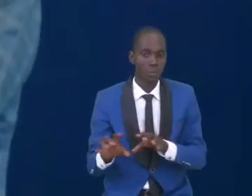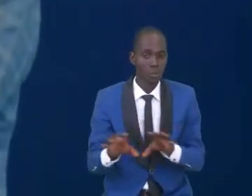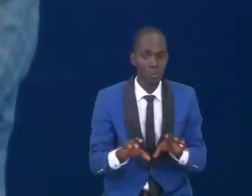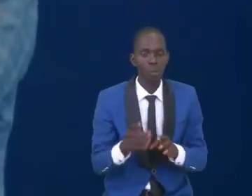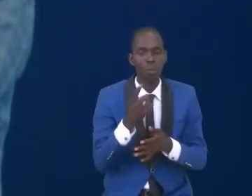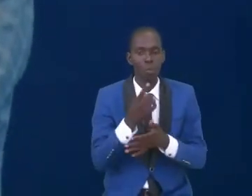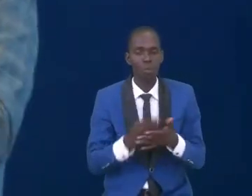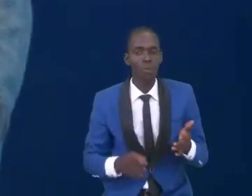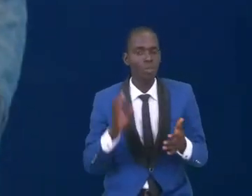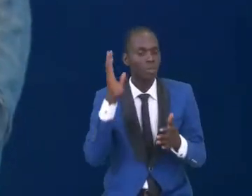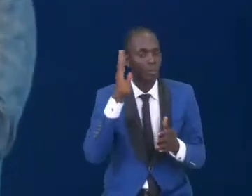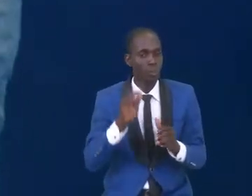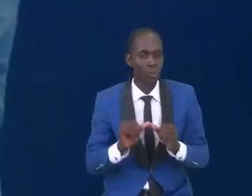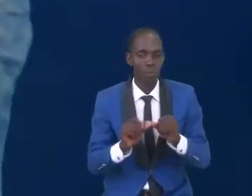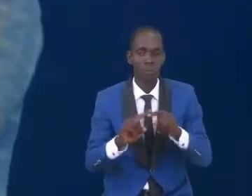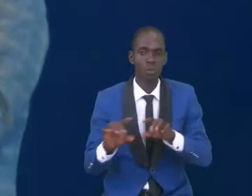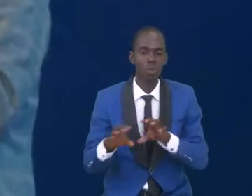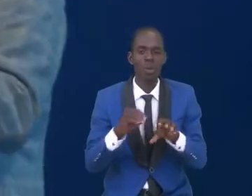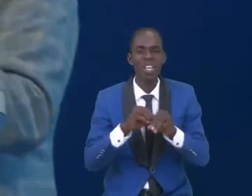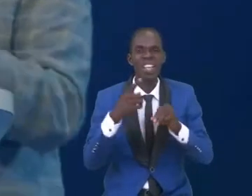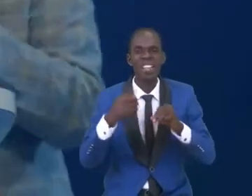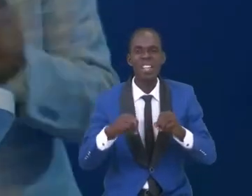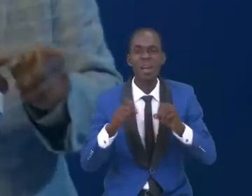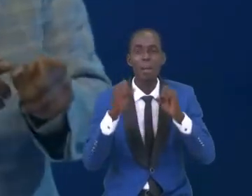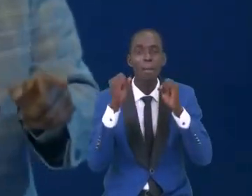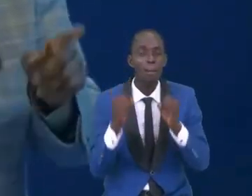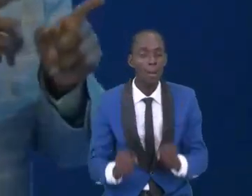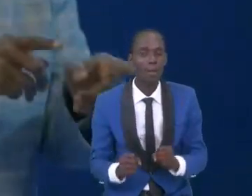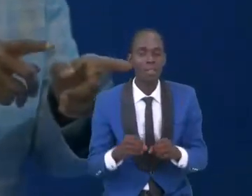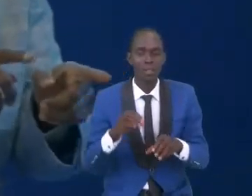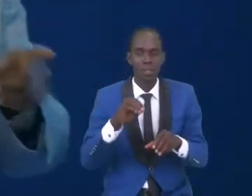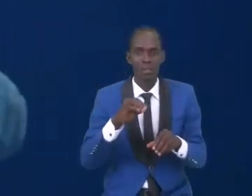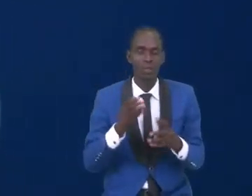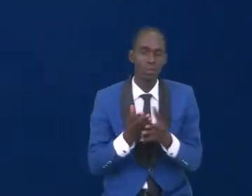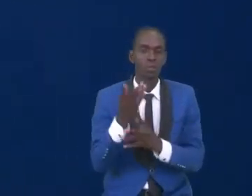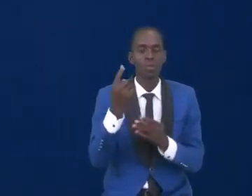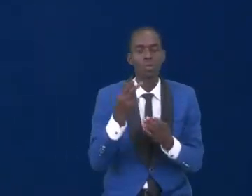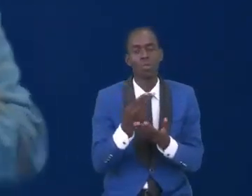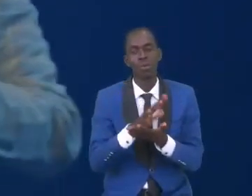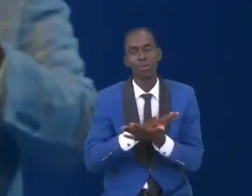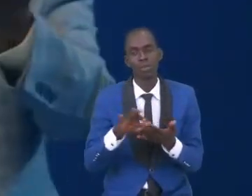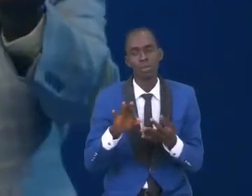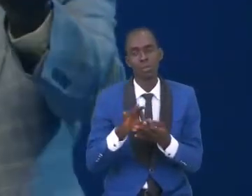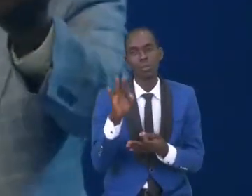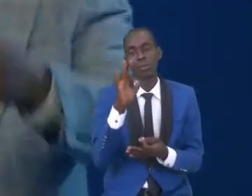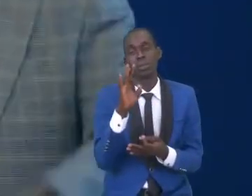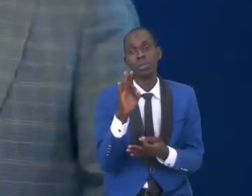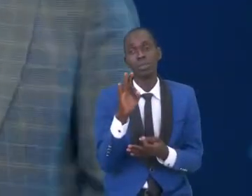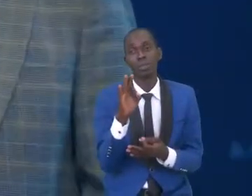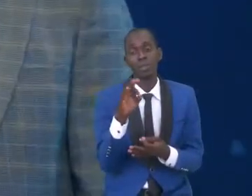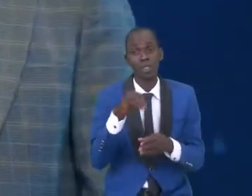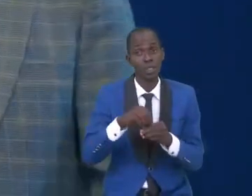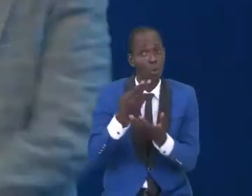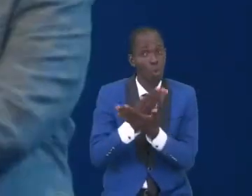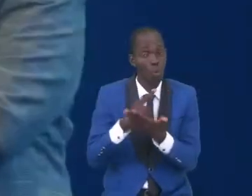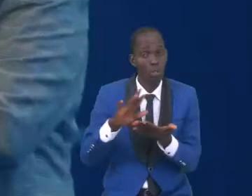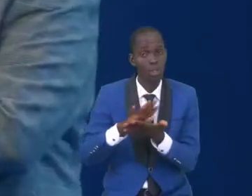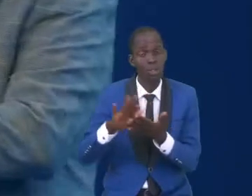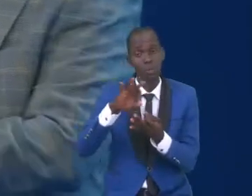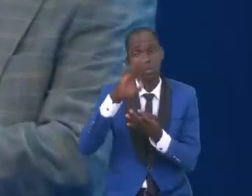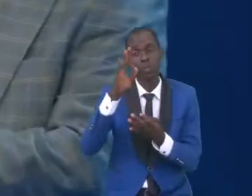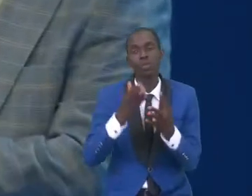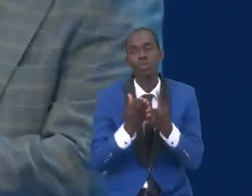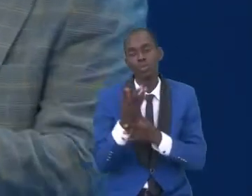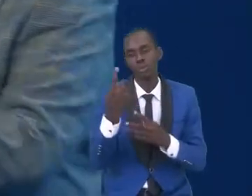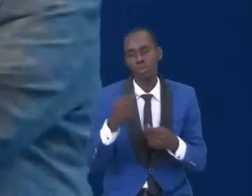do in the power of the Holy Ghost through the apostles. And that Holy Ghost, as we have